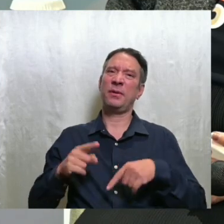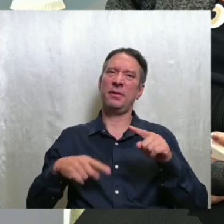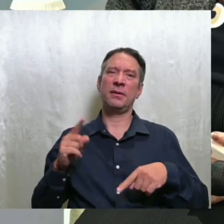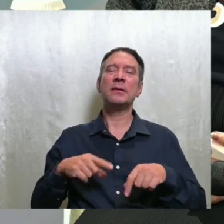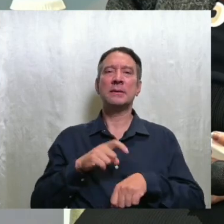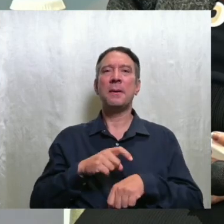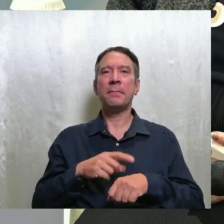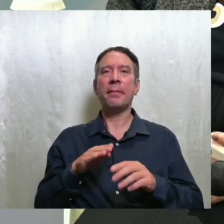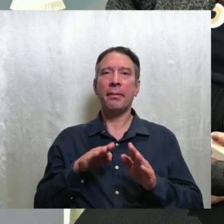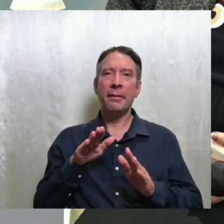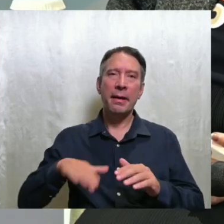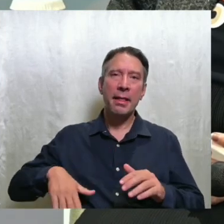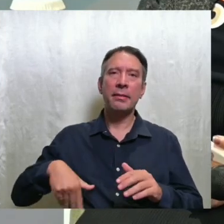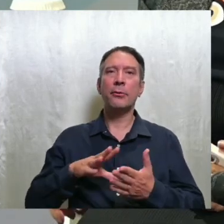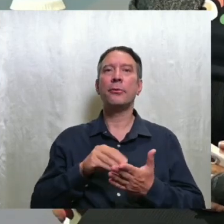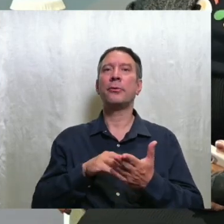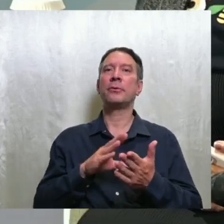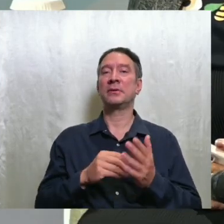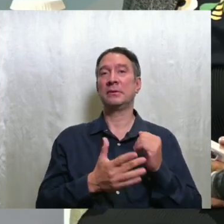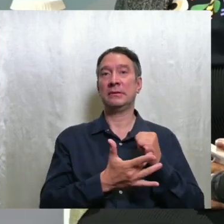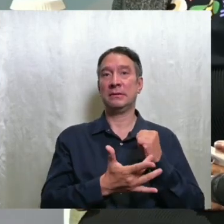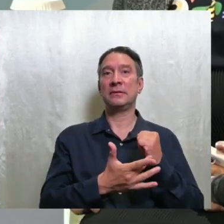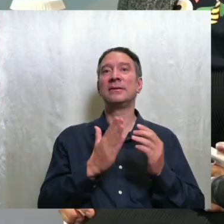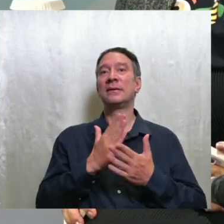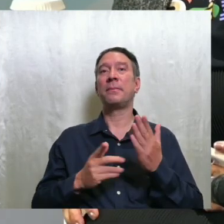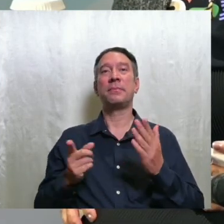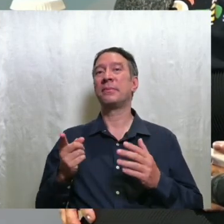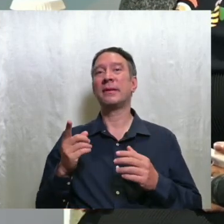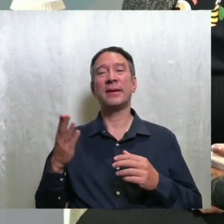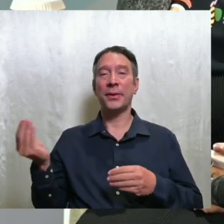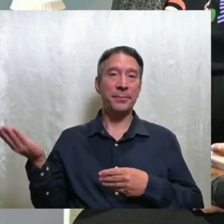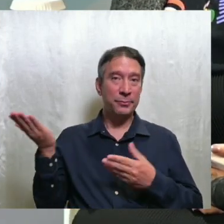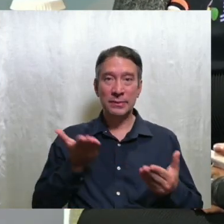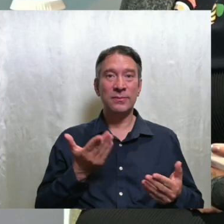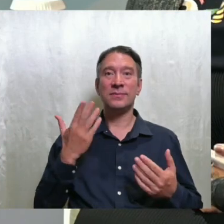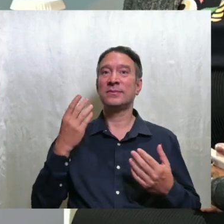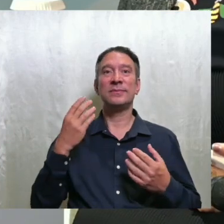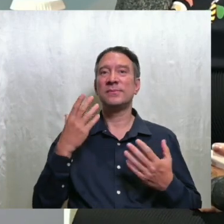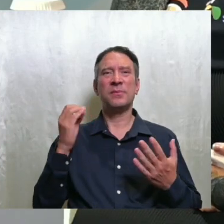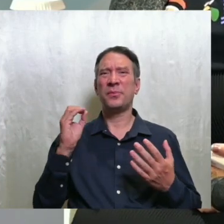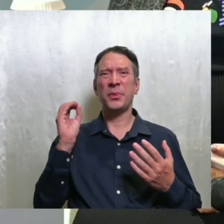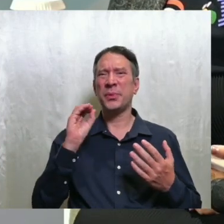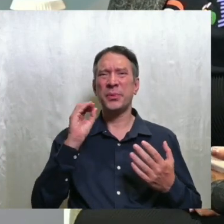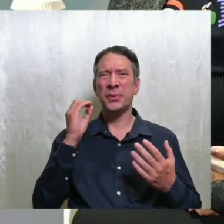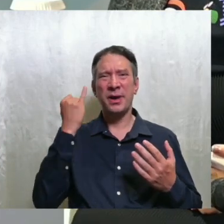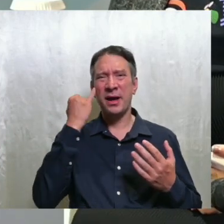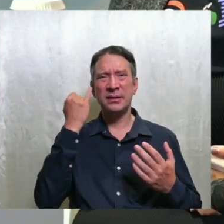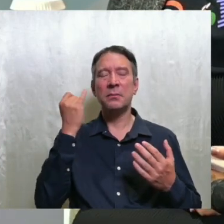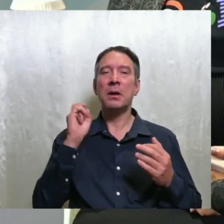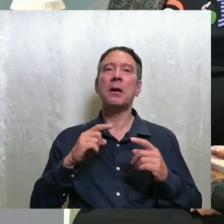doing. And you know, in Pakistan as well as in the most emerging markets,